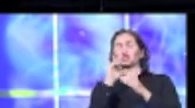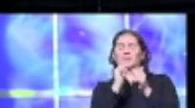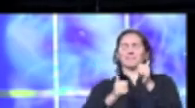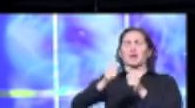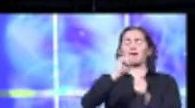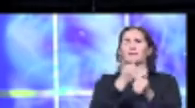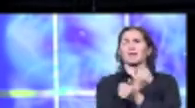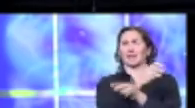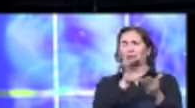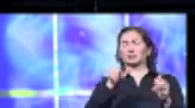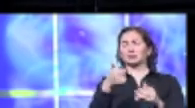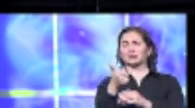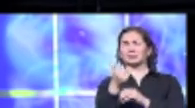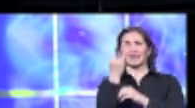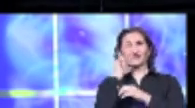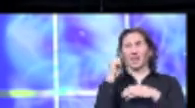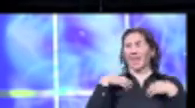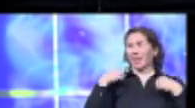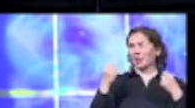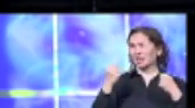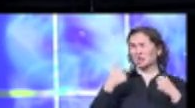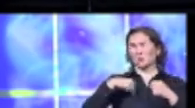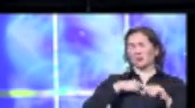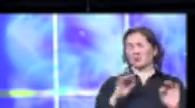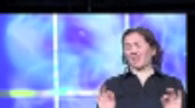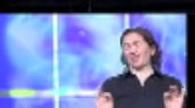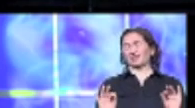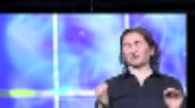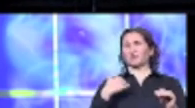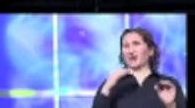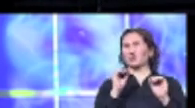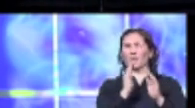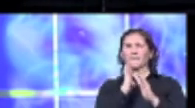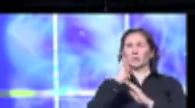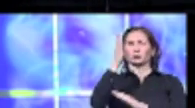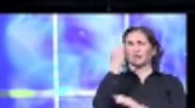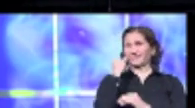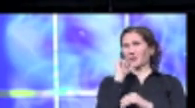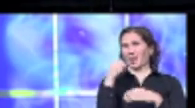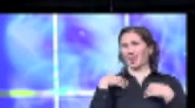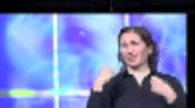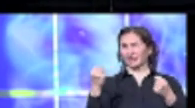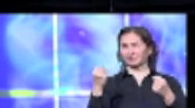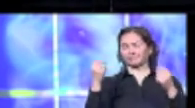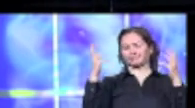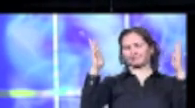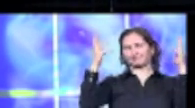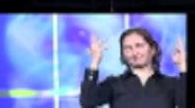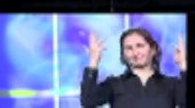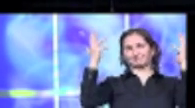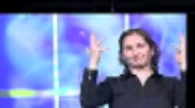a healthy people, we are nothing. Without a healthy people, we have no future.